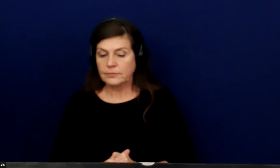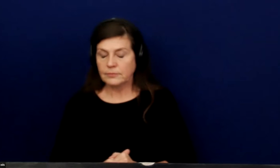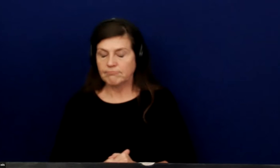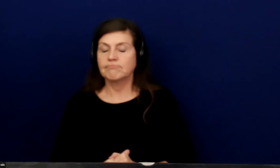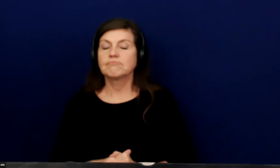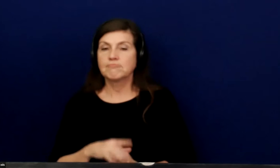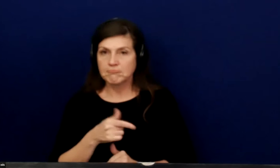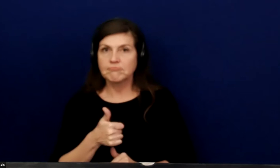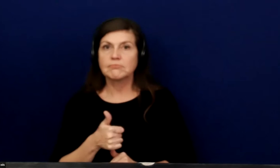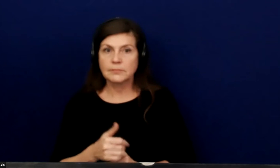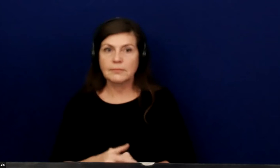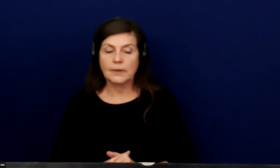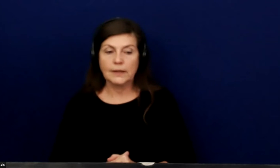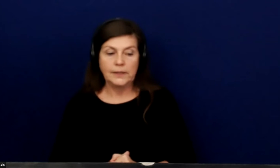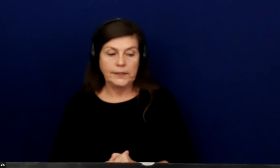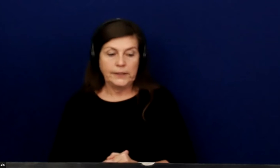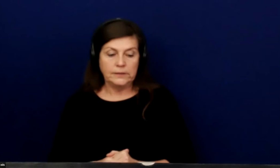Mm-hmm.